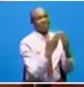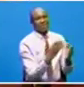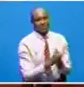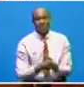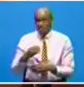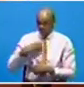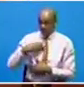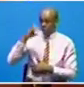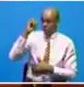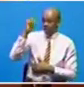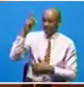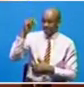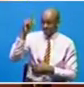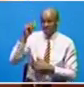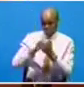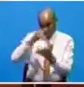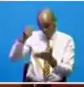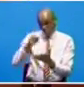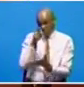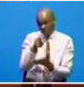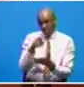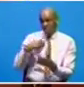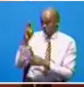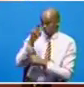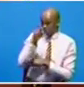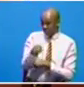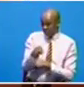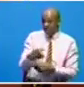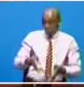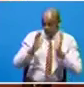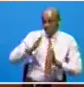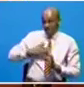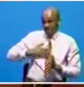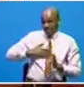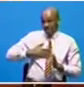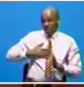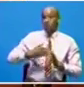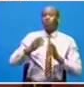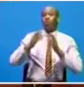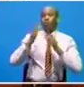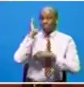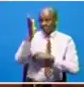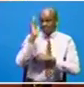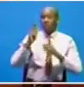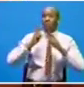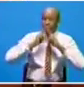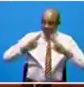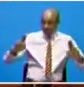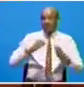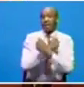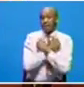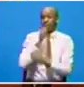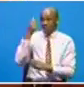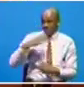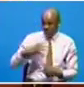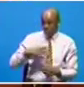Candy, and I do portraits. And I use portraits as a way of preaching peace and love to Kenyans